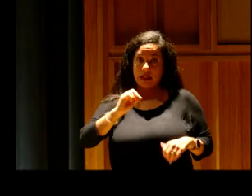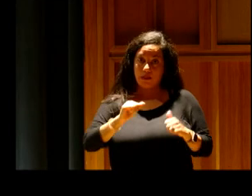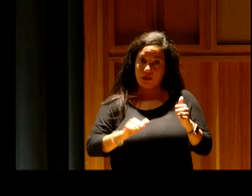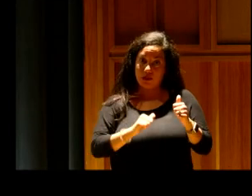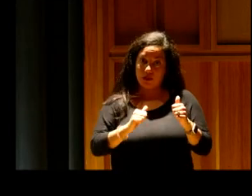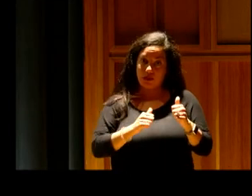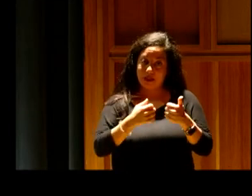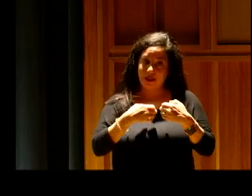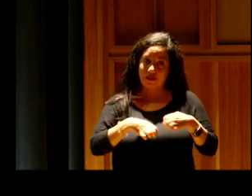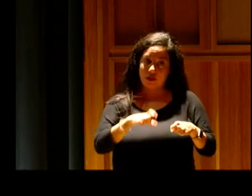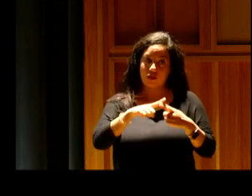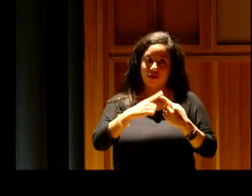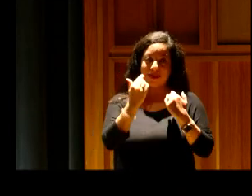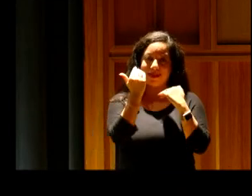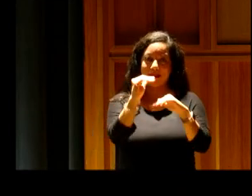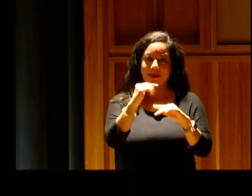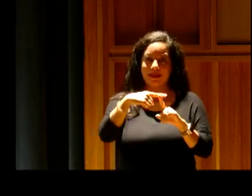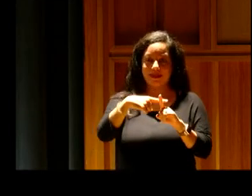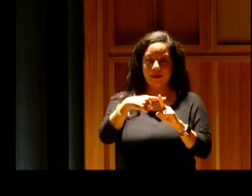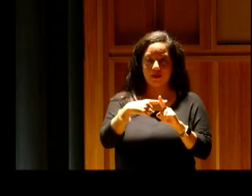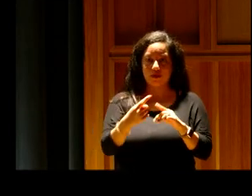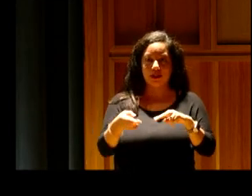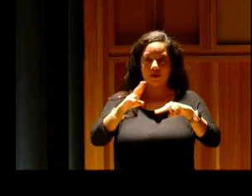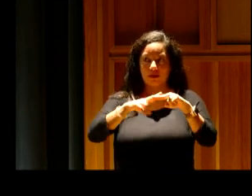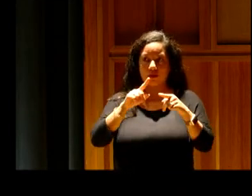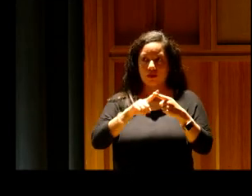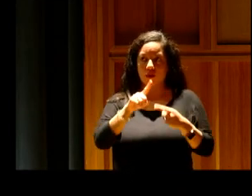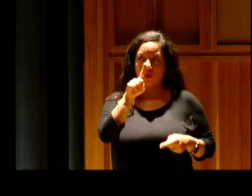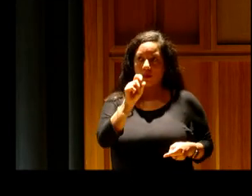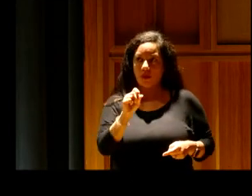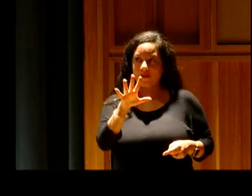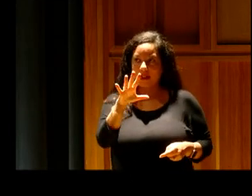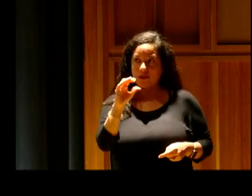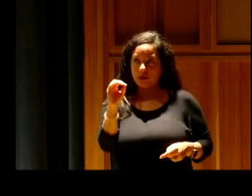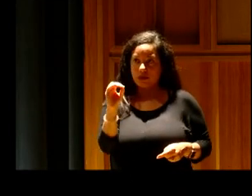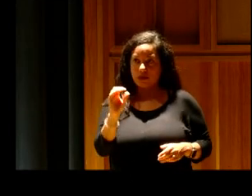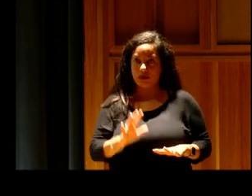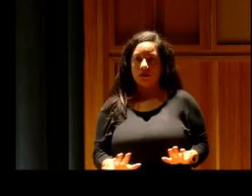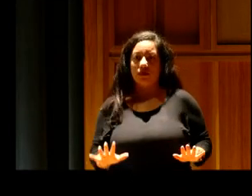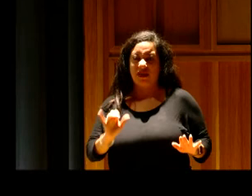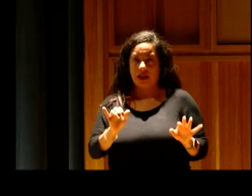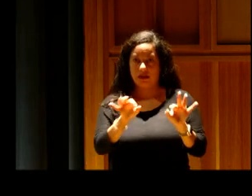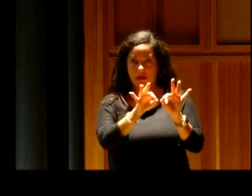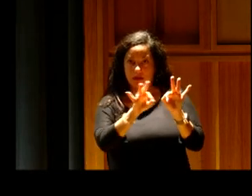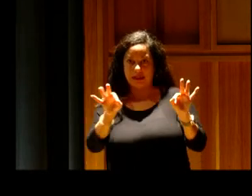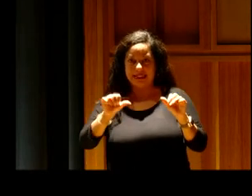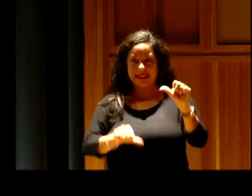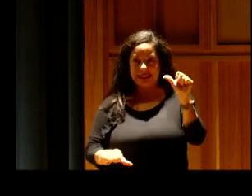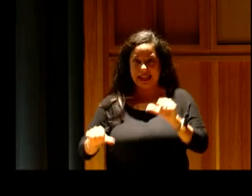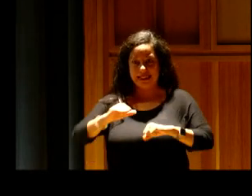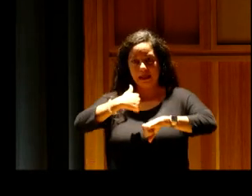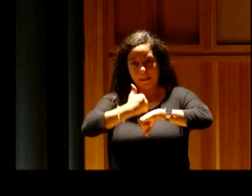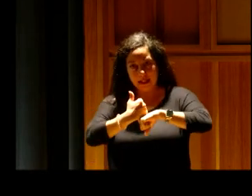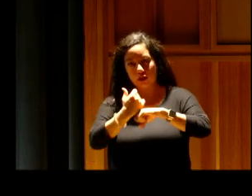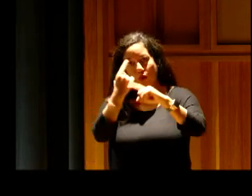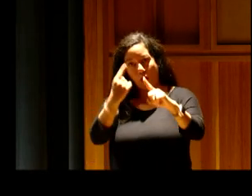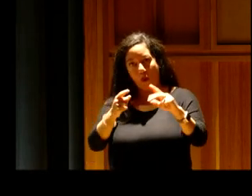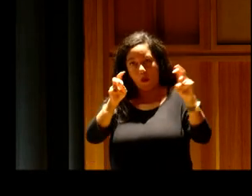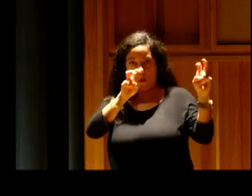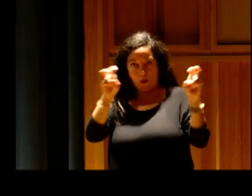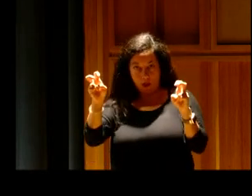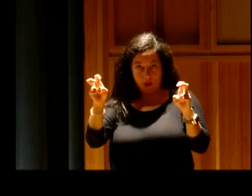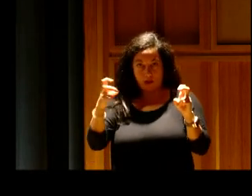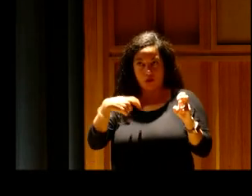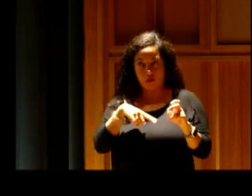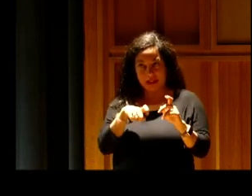efforts to limit the temperature increase to 1.5 degrees. So that's the science-based goal that we need to